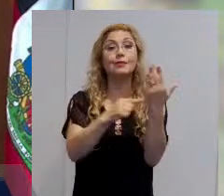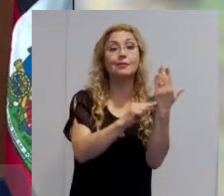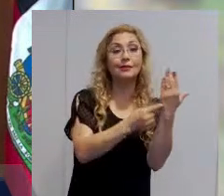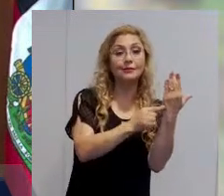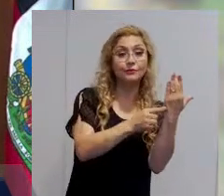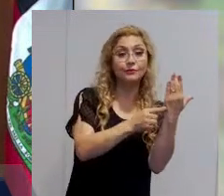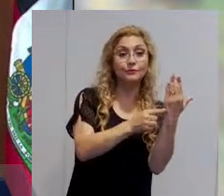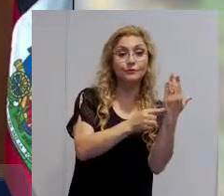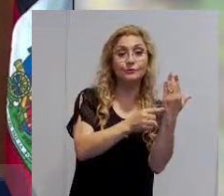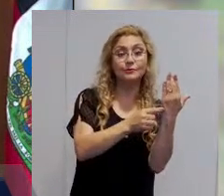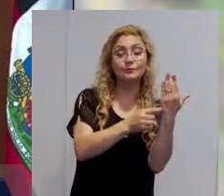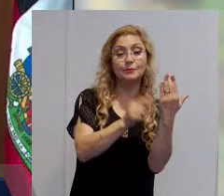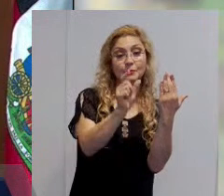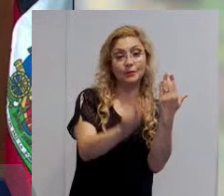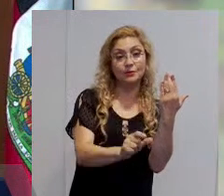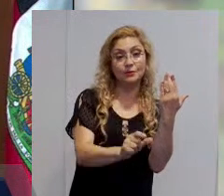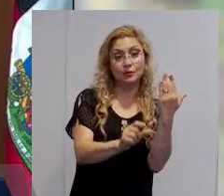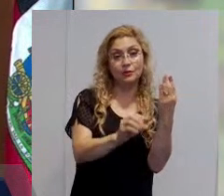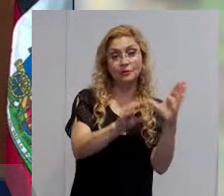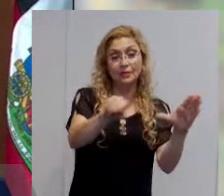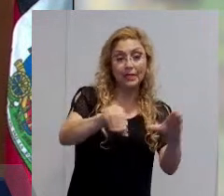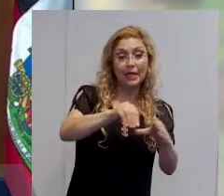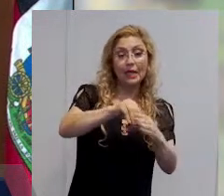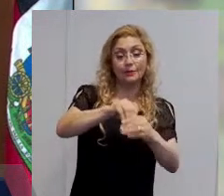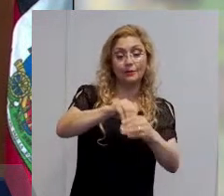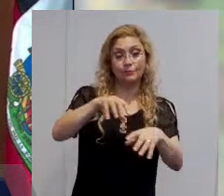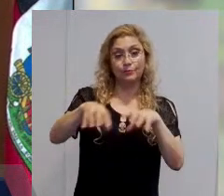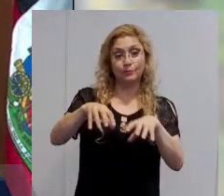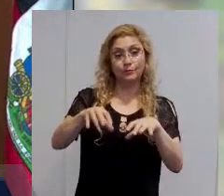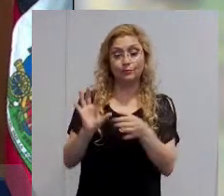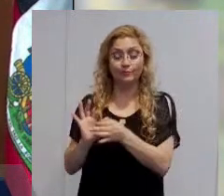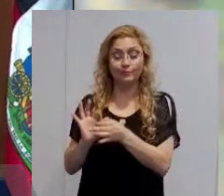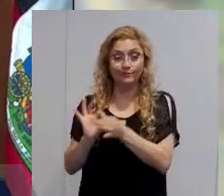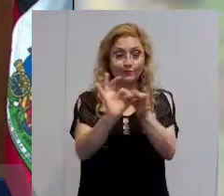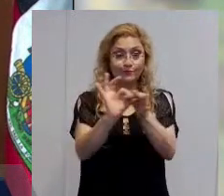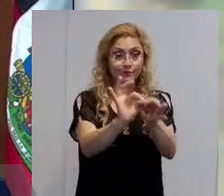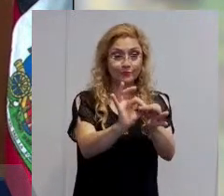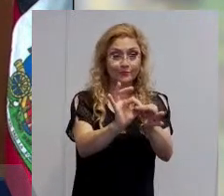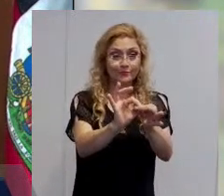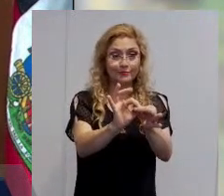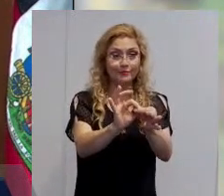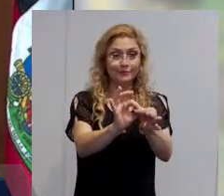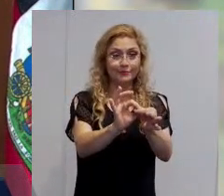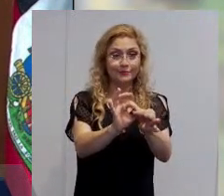and the technical people who carry out joint actions.